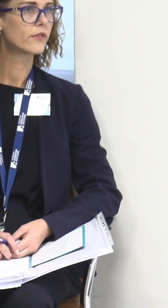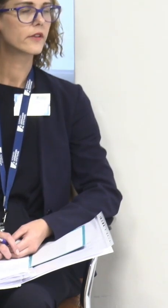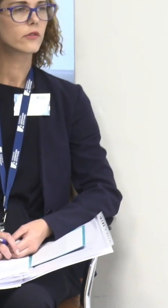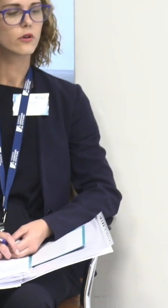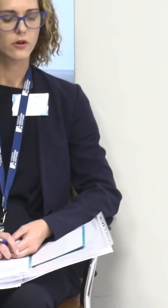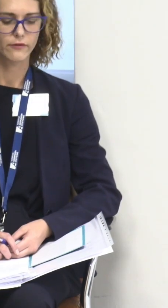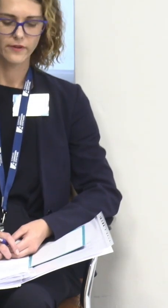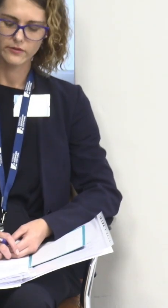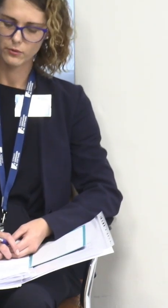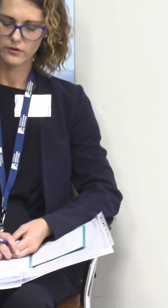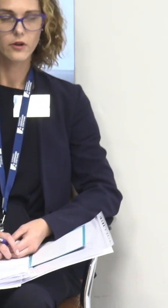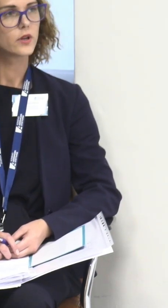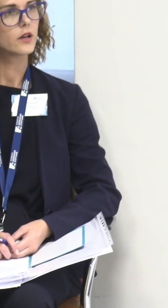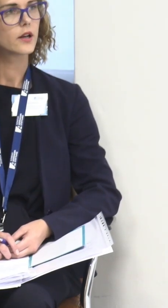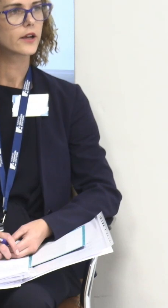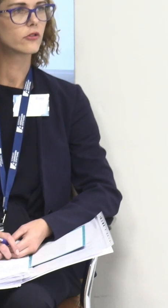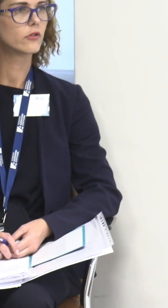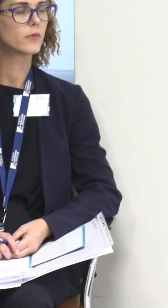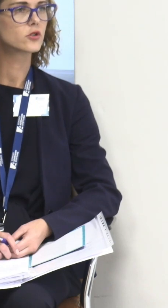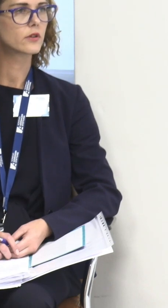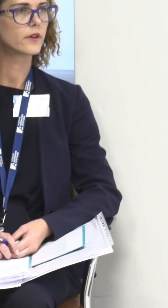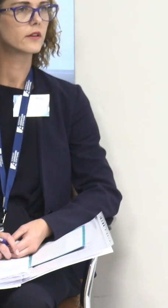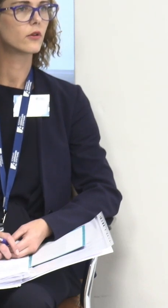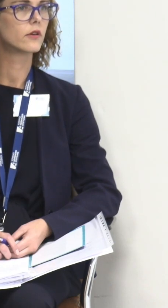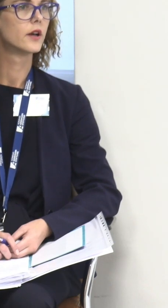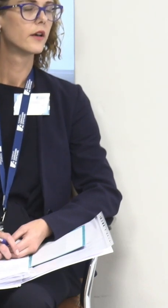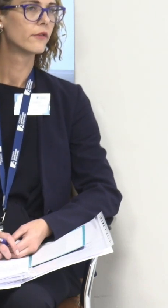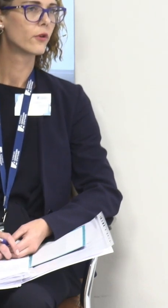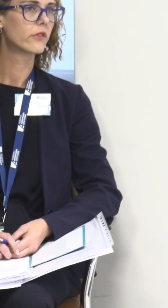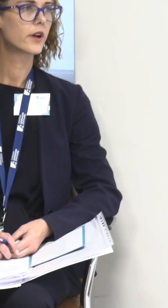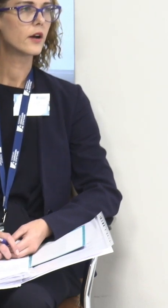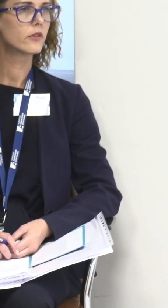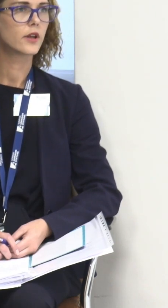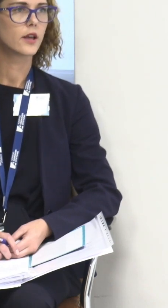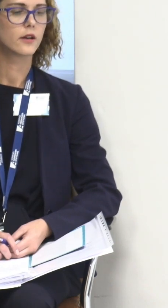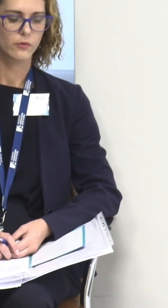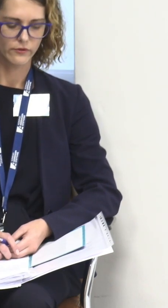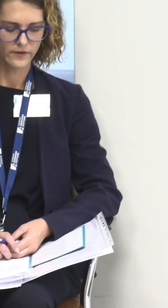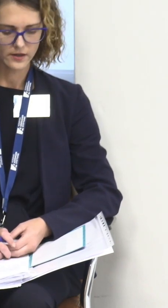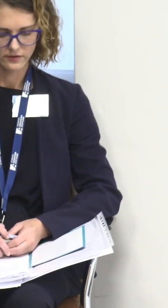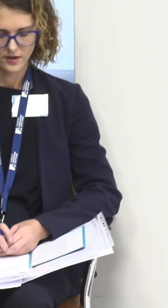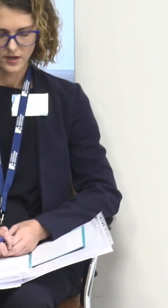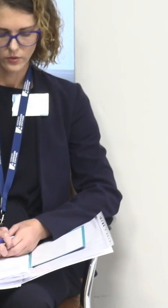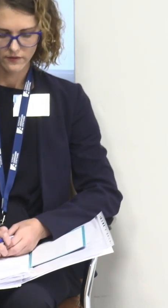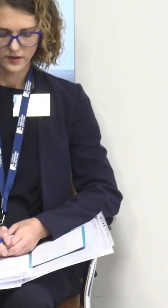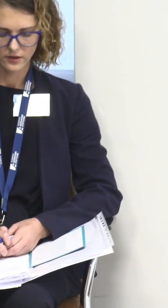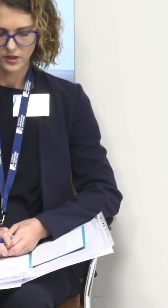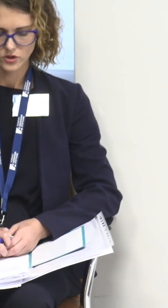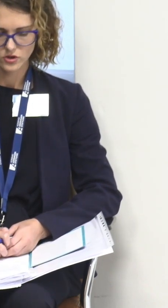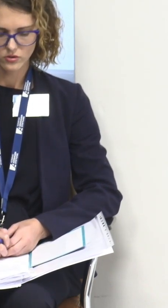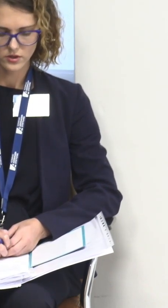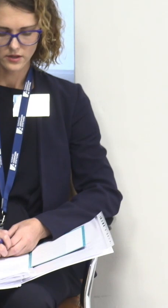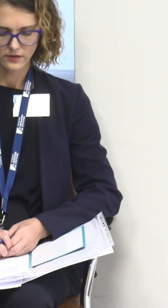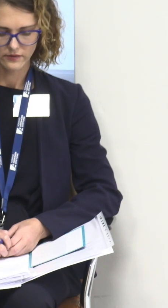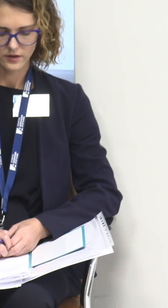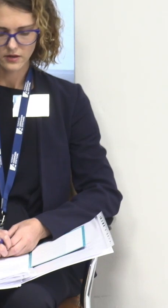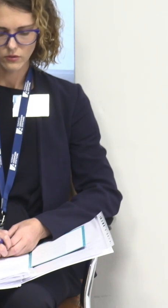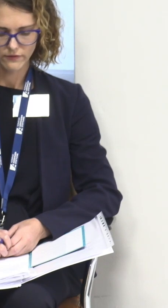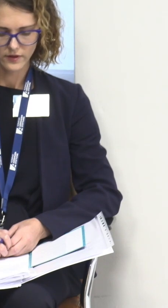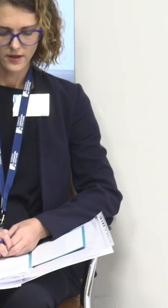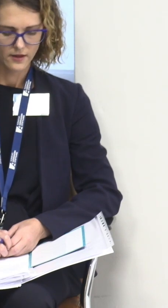with us or on Facebook. So we like to make sure that your thoughts count. And with that, we are then going to